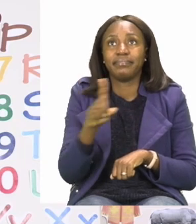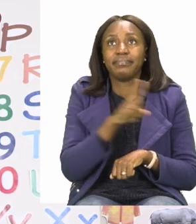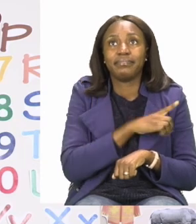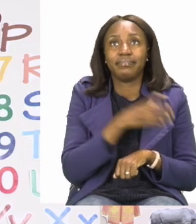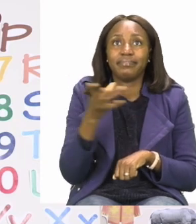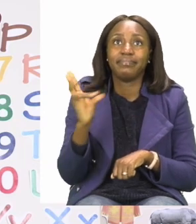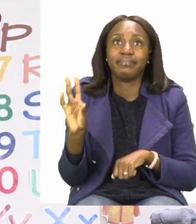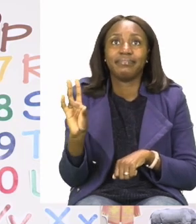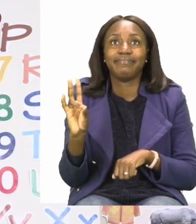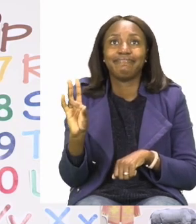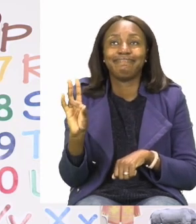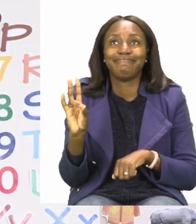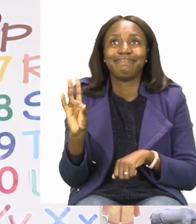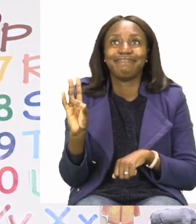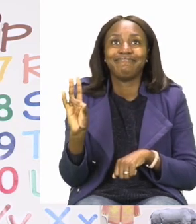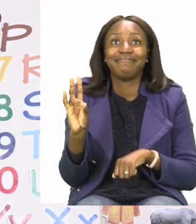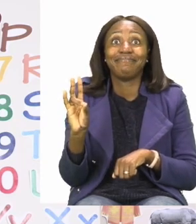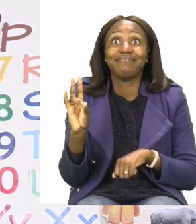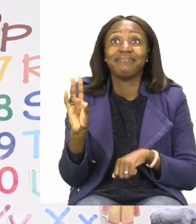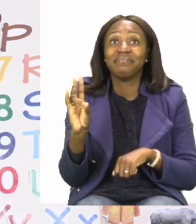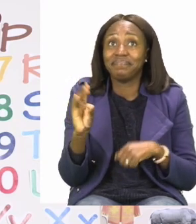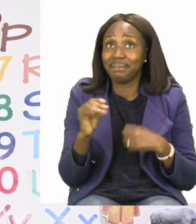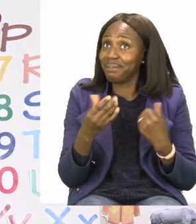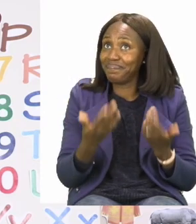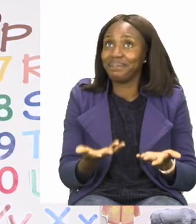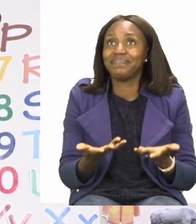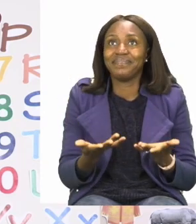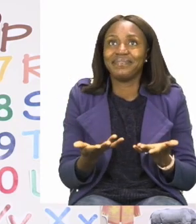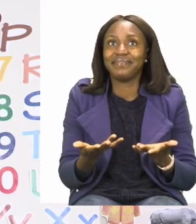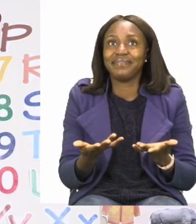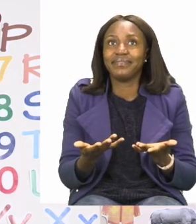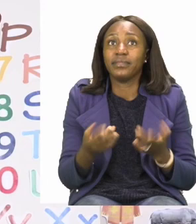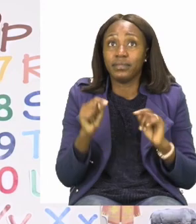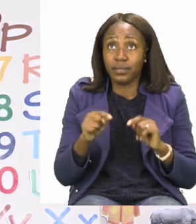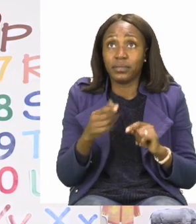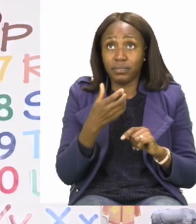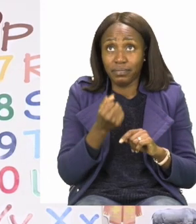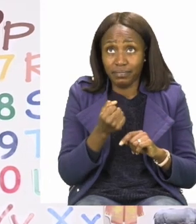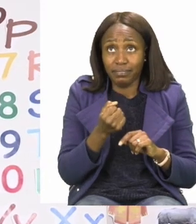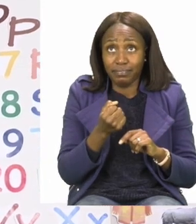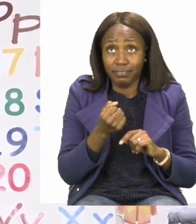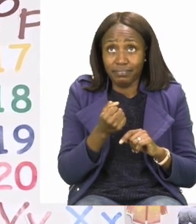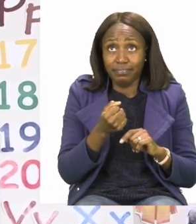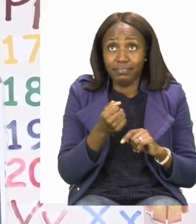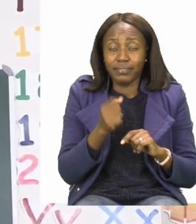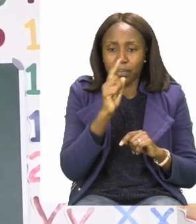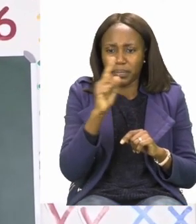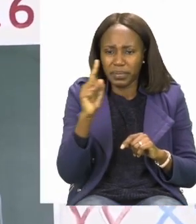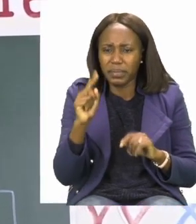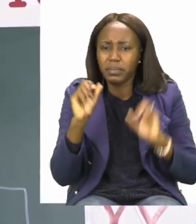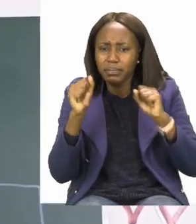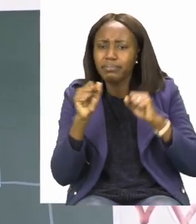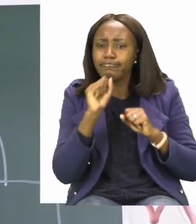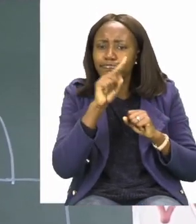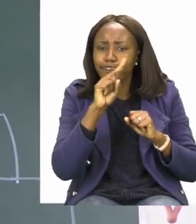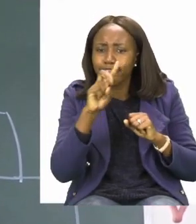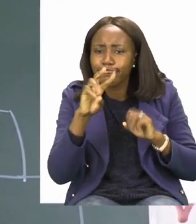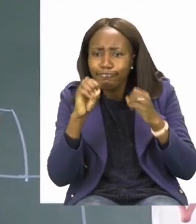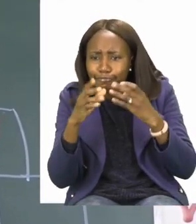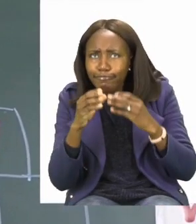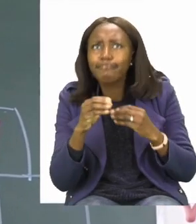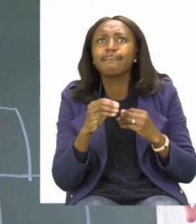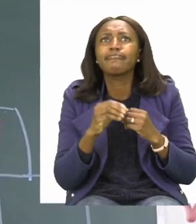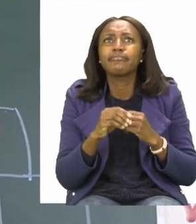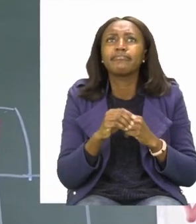16, 17. Now that we have our sticks, what is going to give us the answer